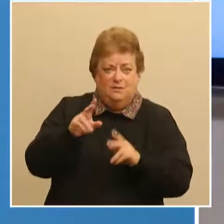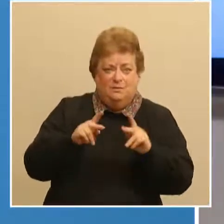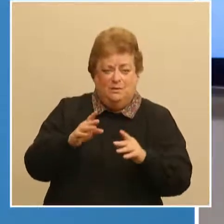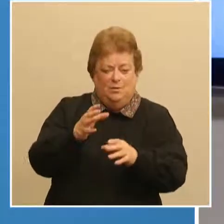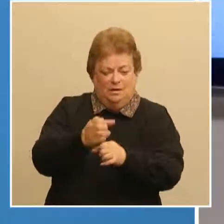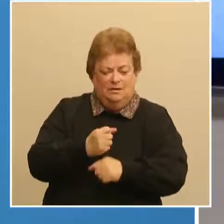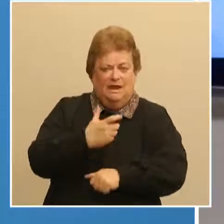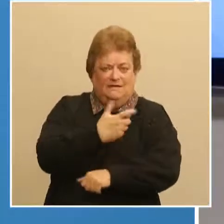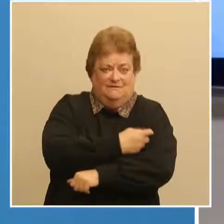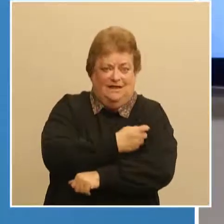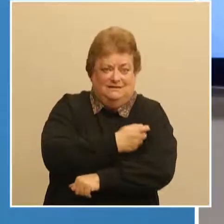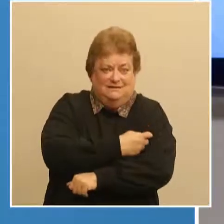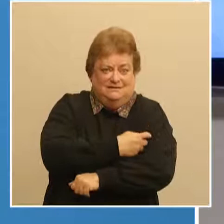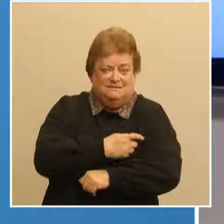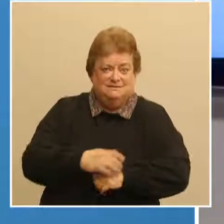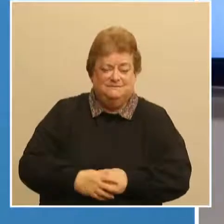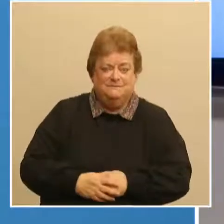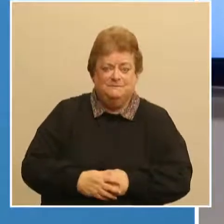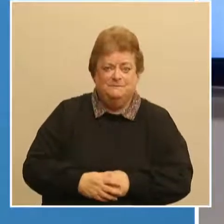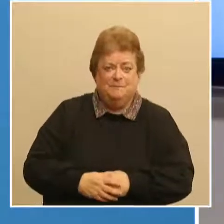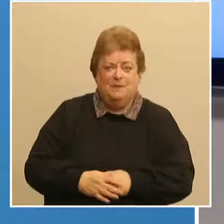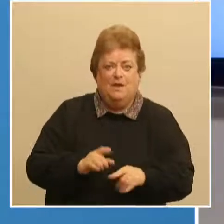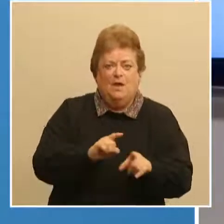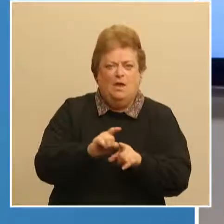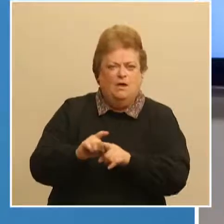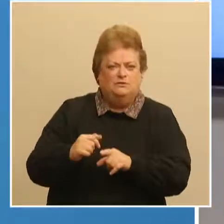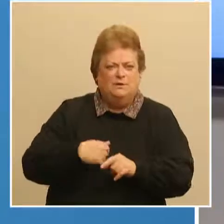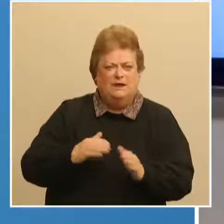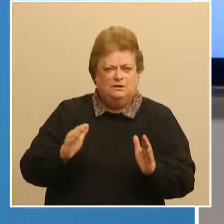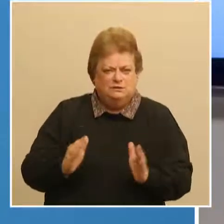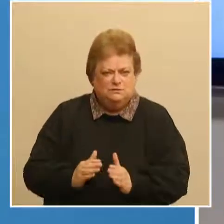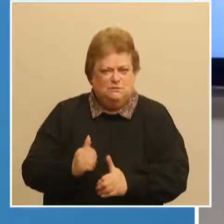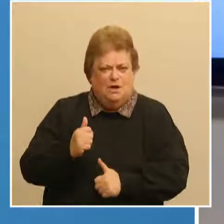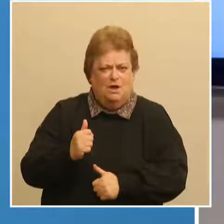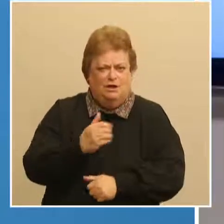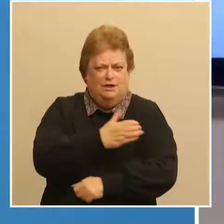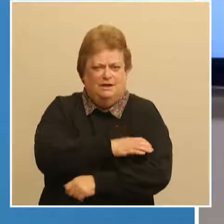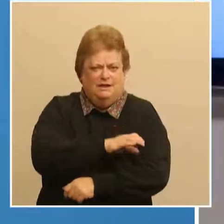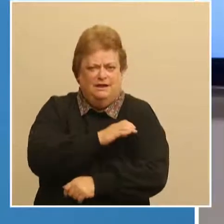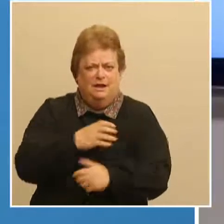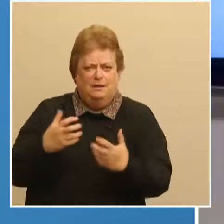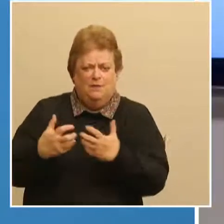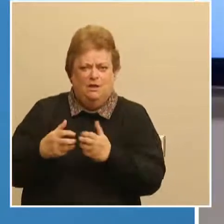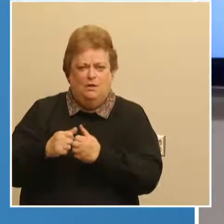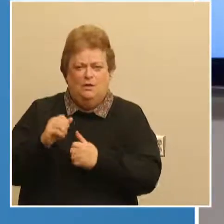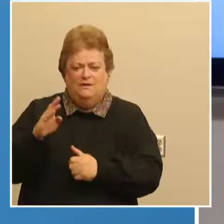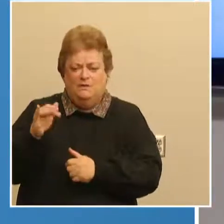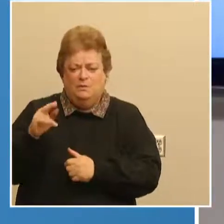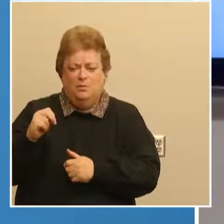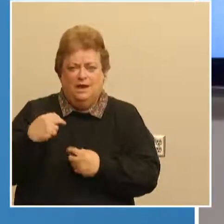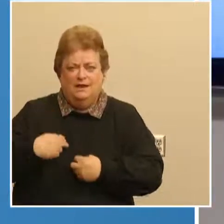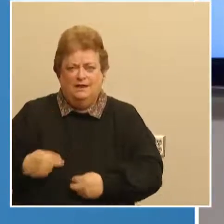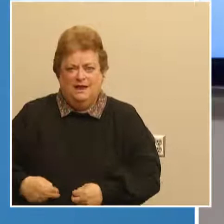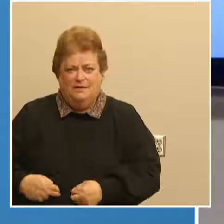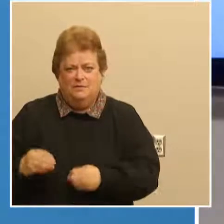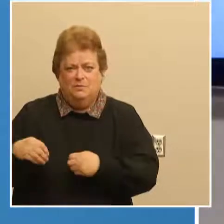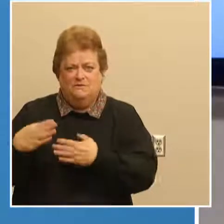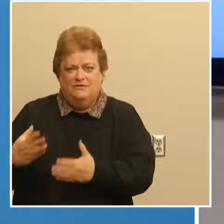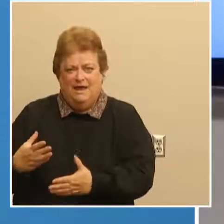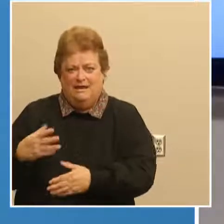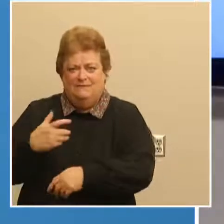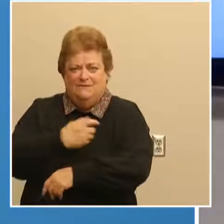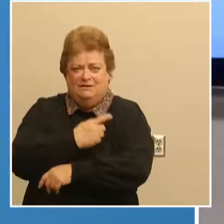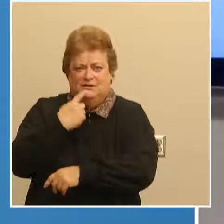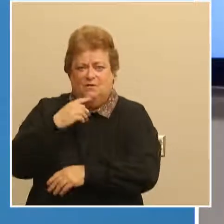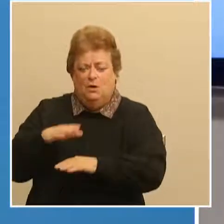the 2 clinics. Also, a smaller clinic in partnership with Bryan Health provided vaccine to those aged 65